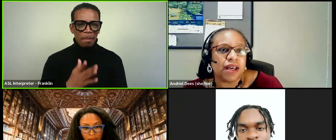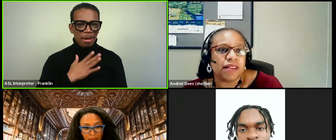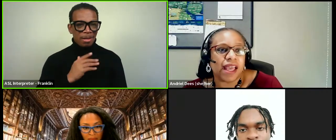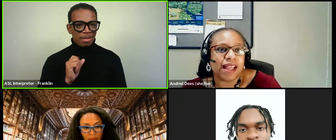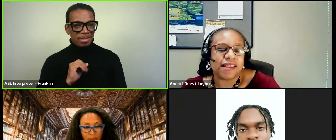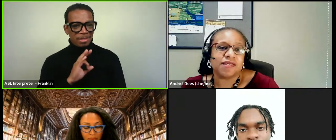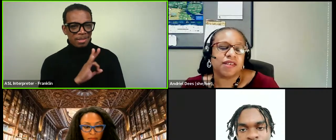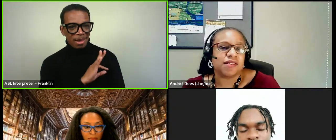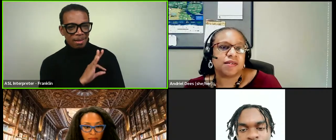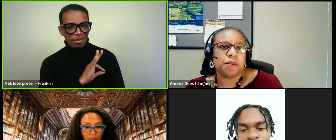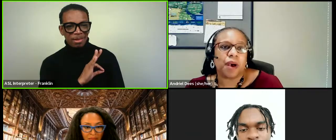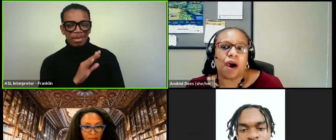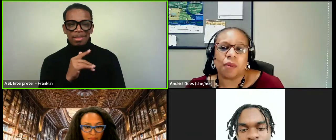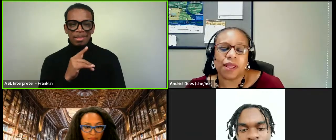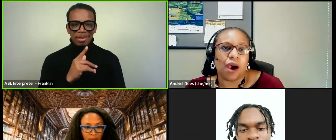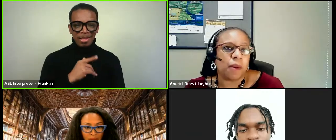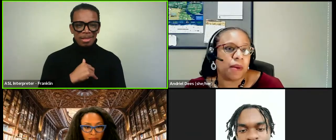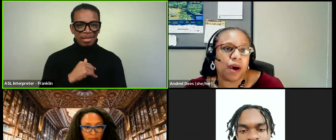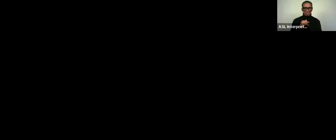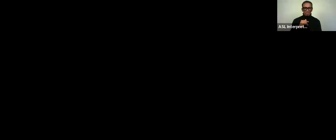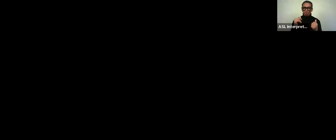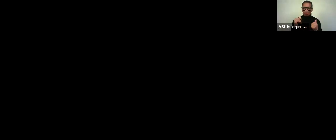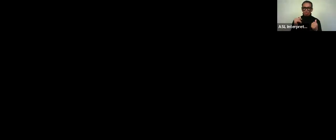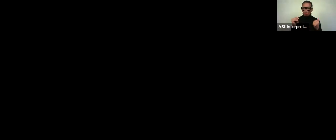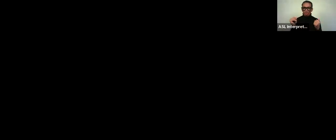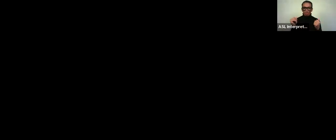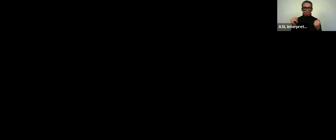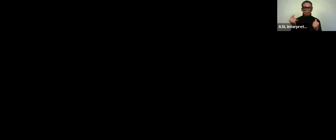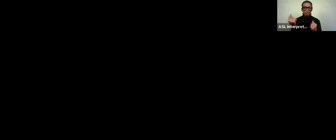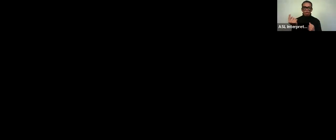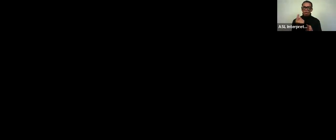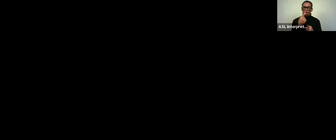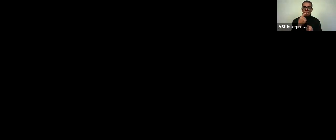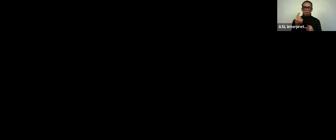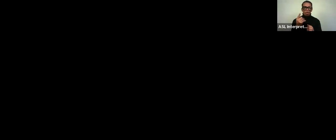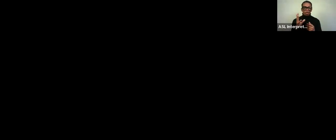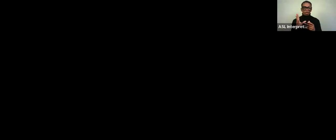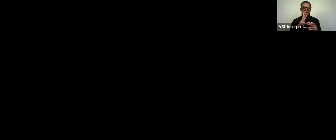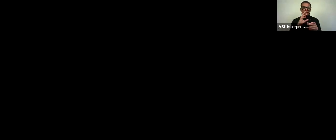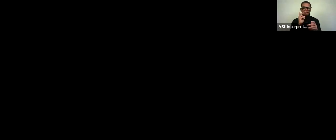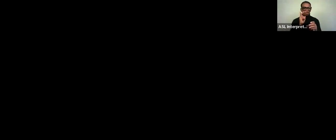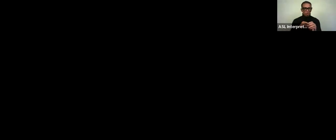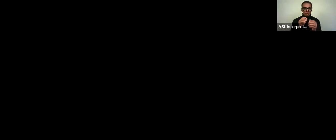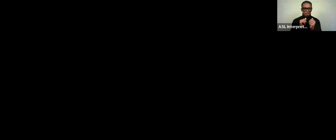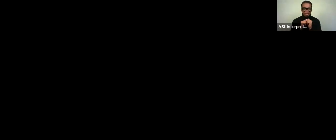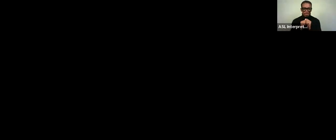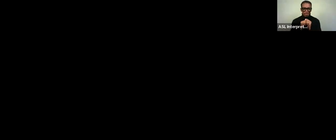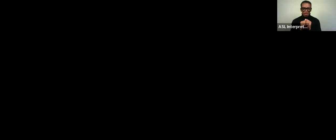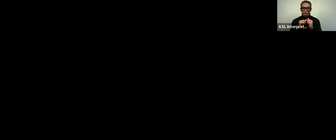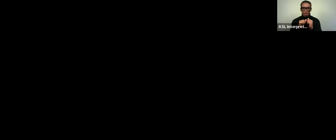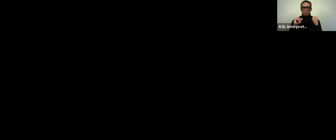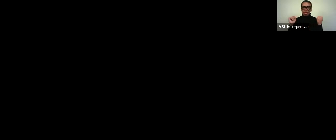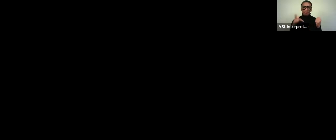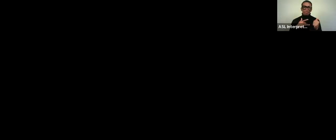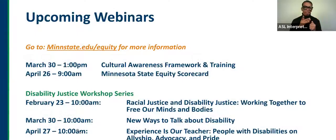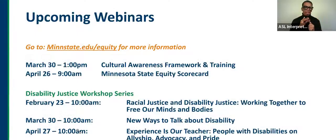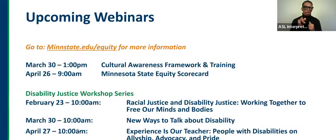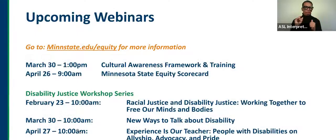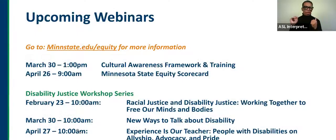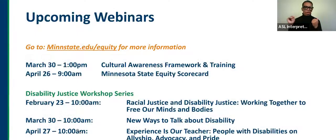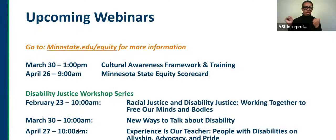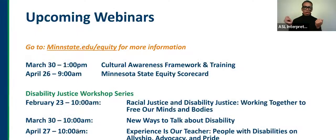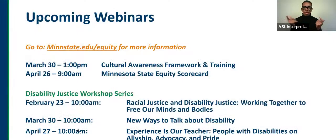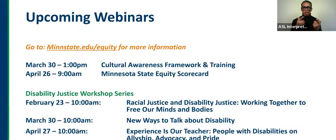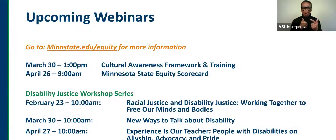staff that has just we always pull together, and it feels like everybody has had a little bit